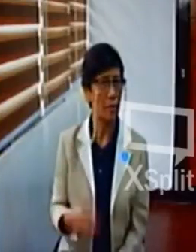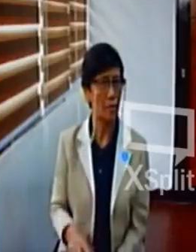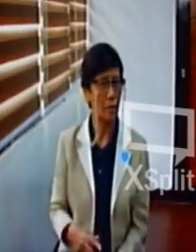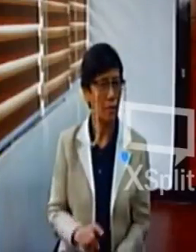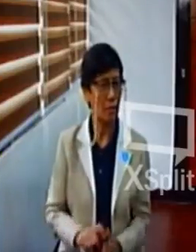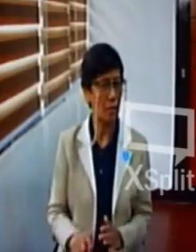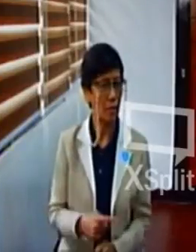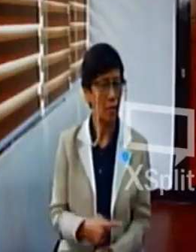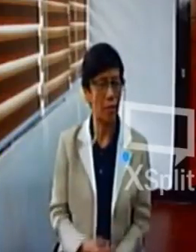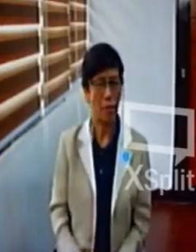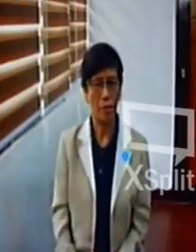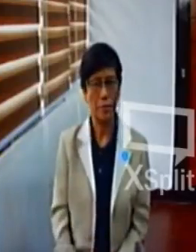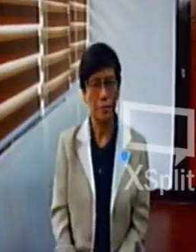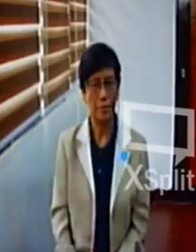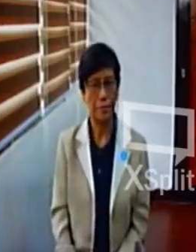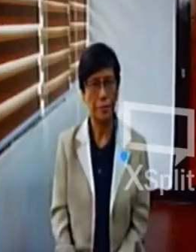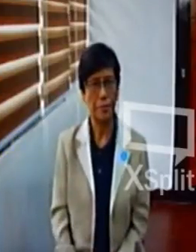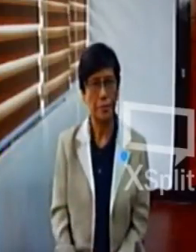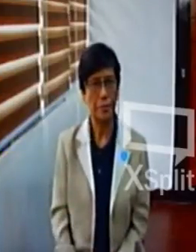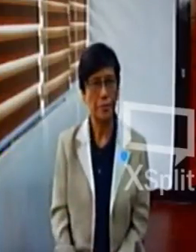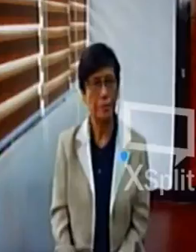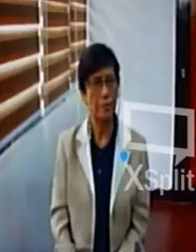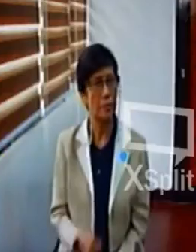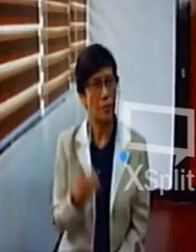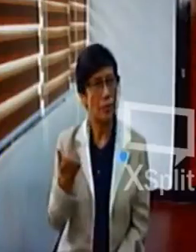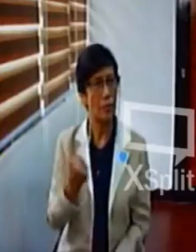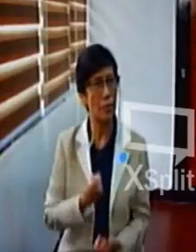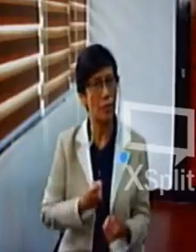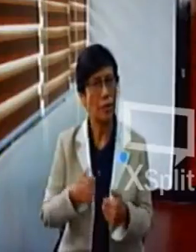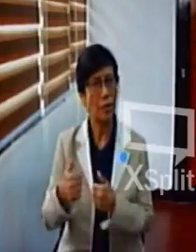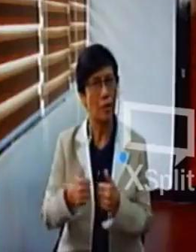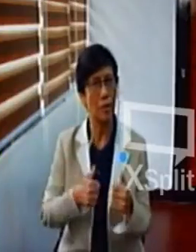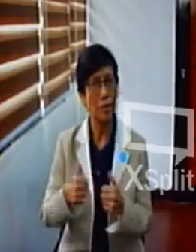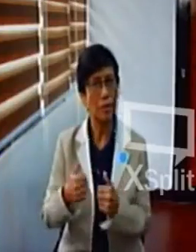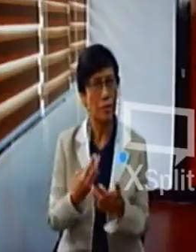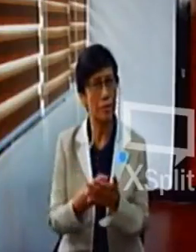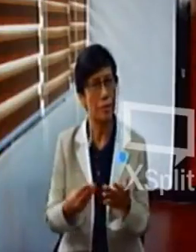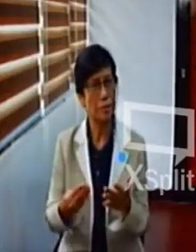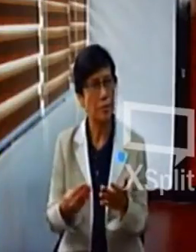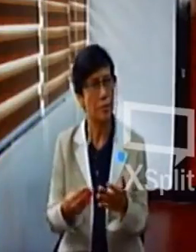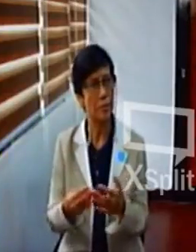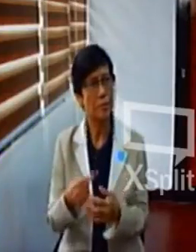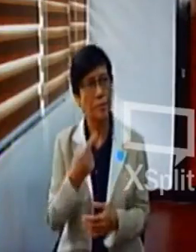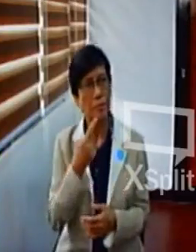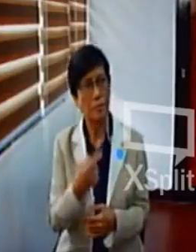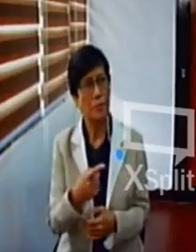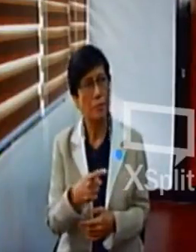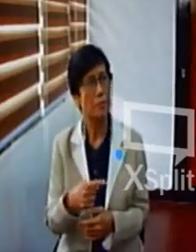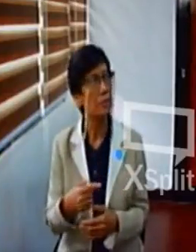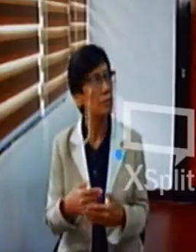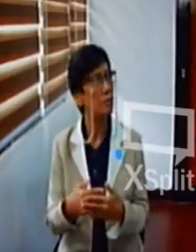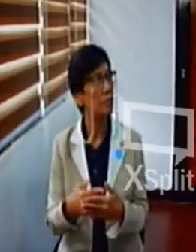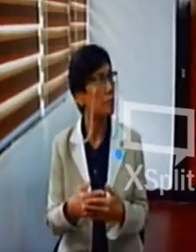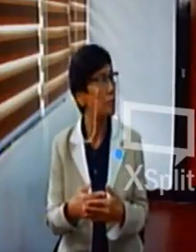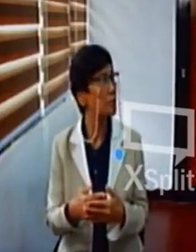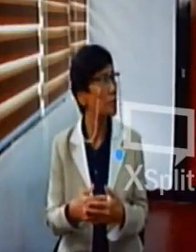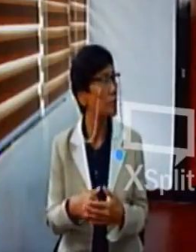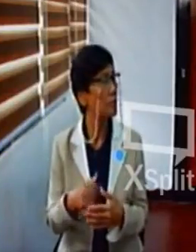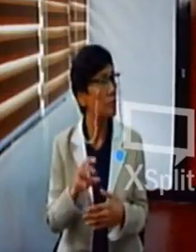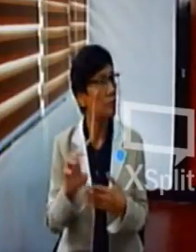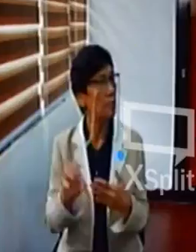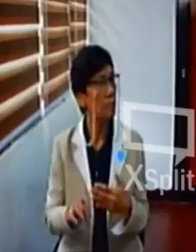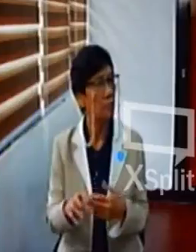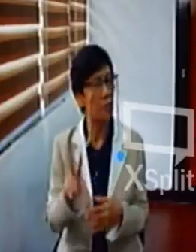Bailiff, do you have other administrative matters to bring up before we adjourn the hearing? No, Your